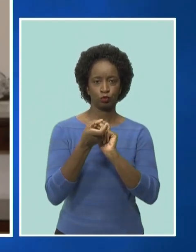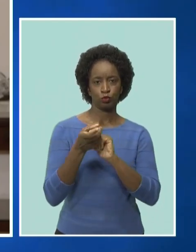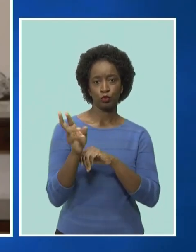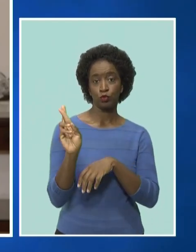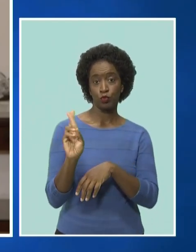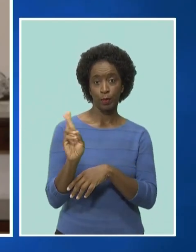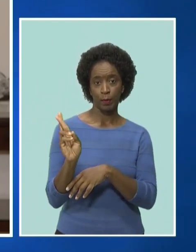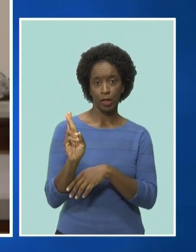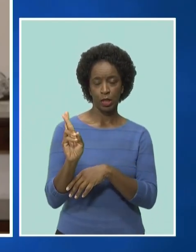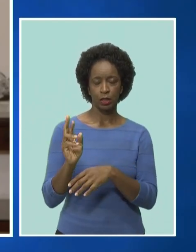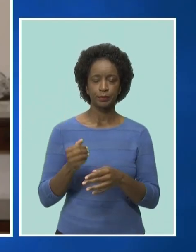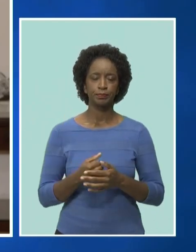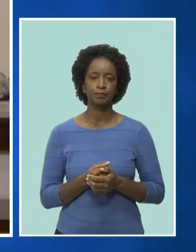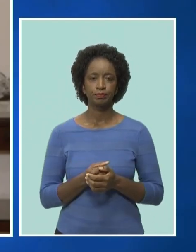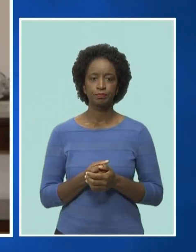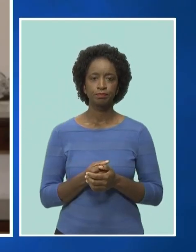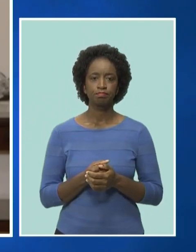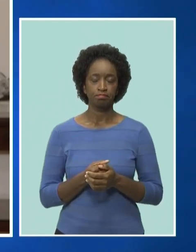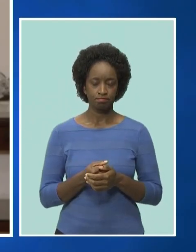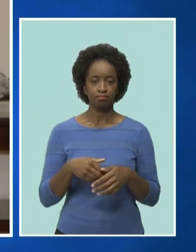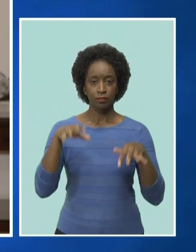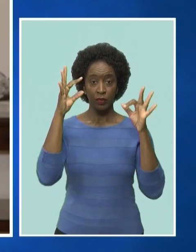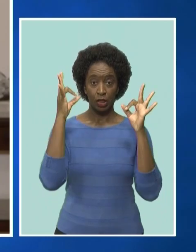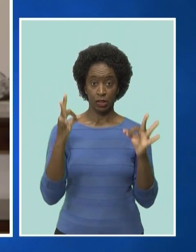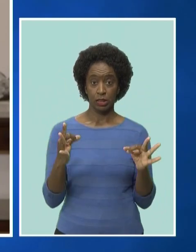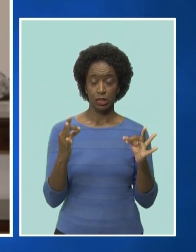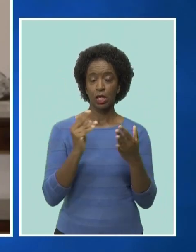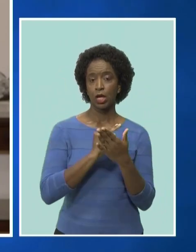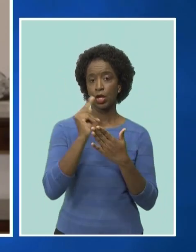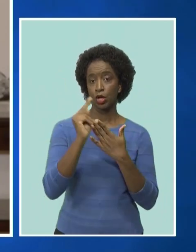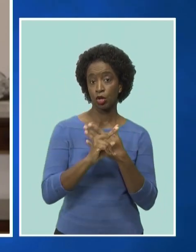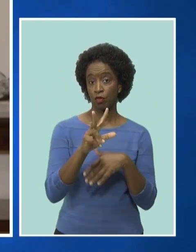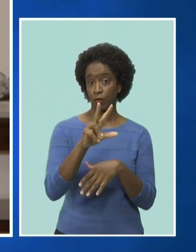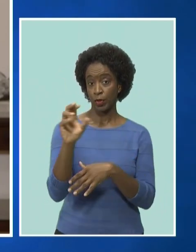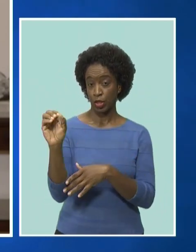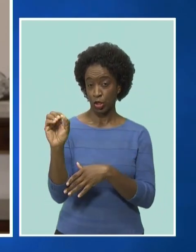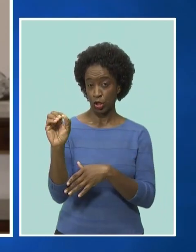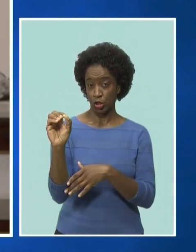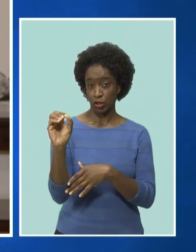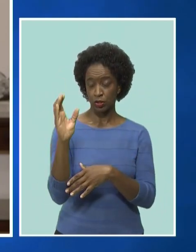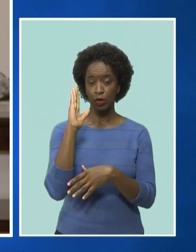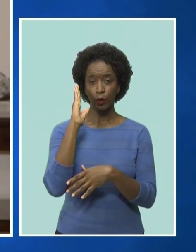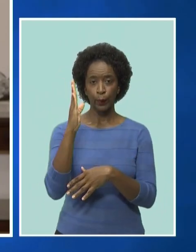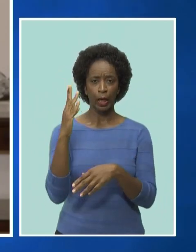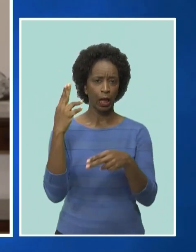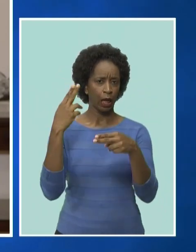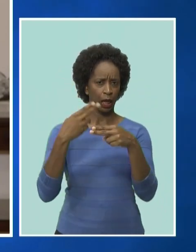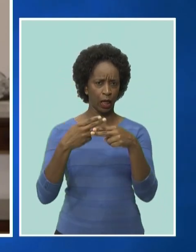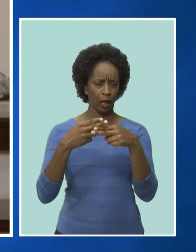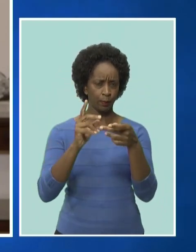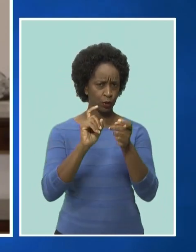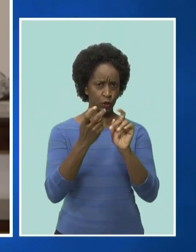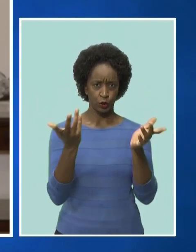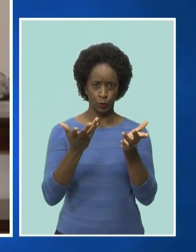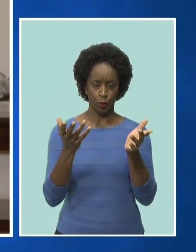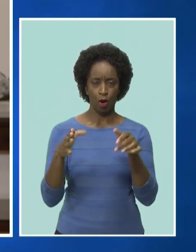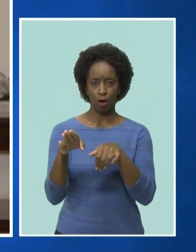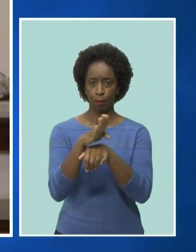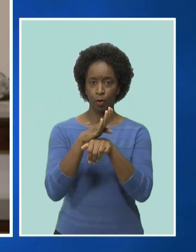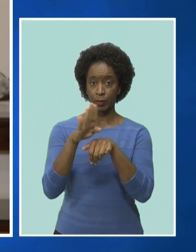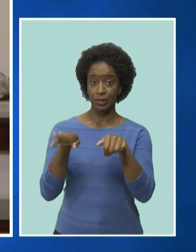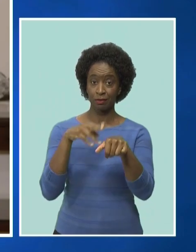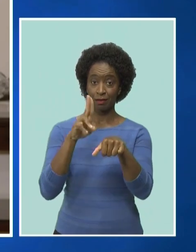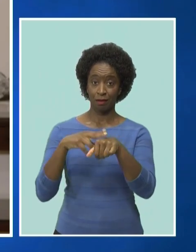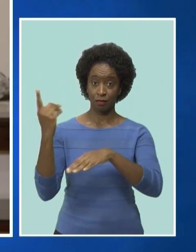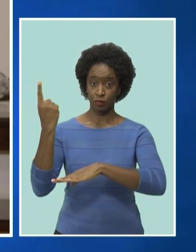to henceforth observe November 30th as Barbados National Day, commemorating our independence from